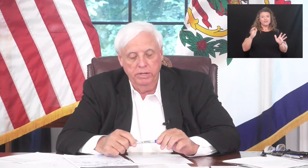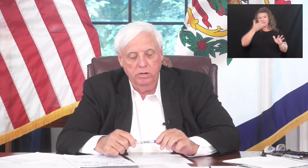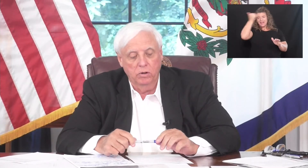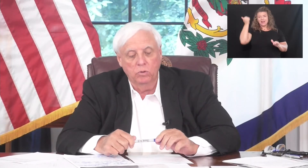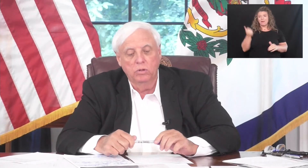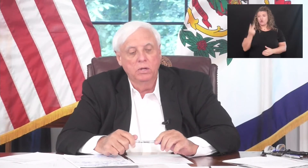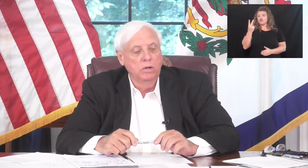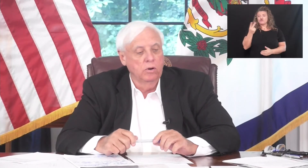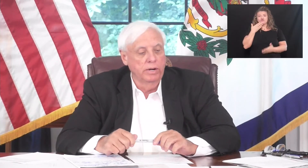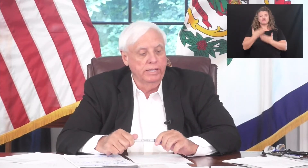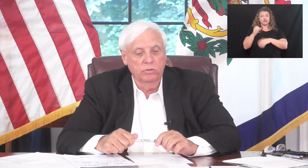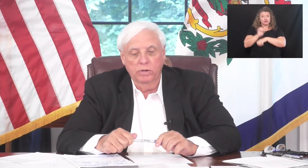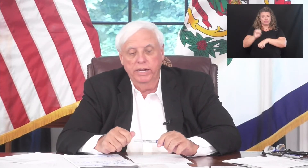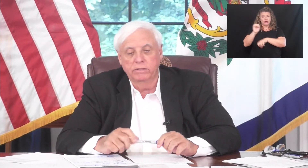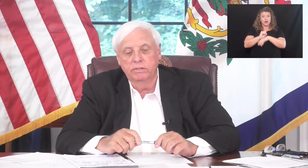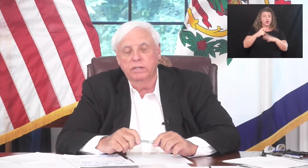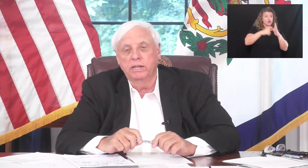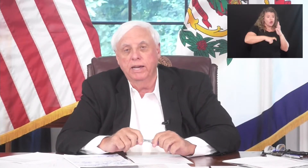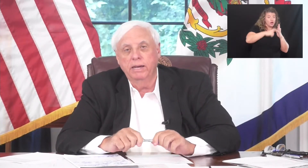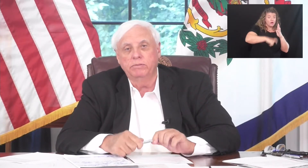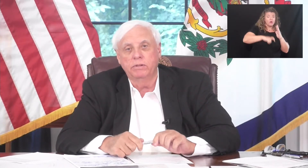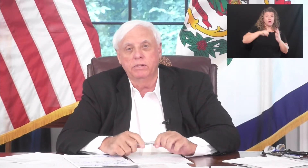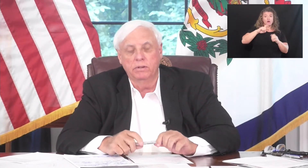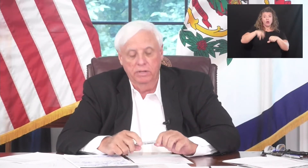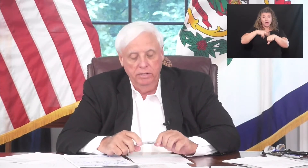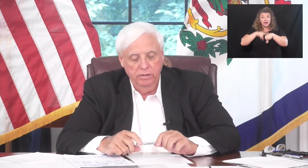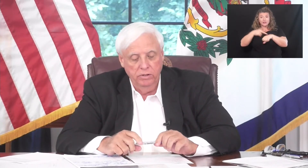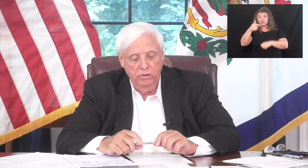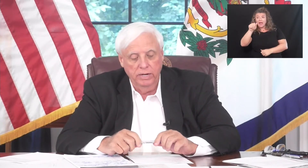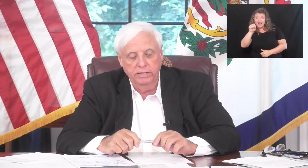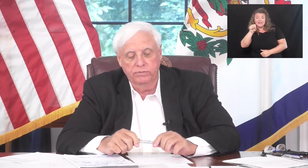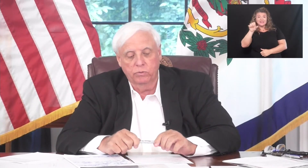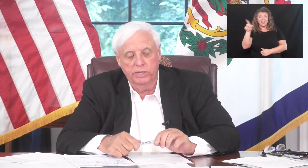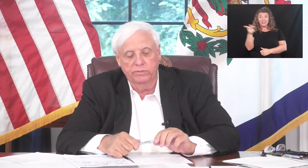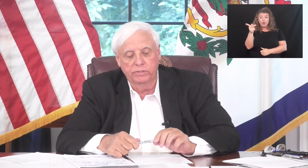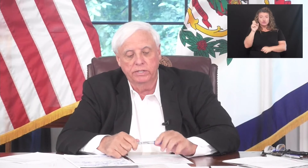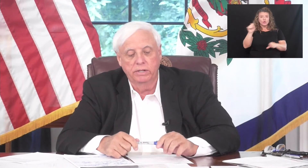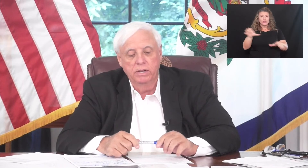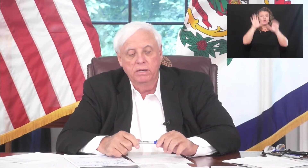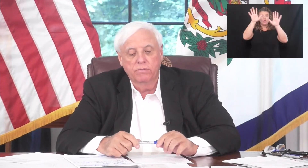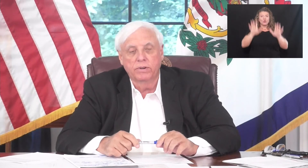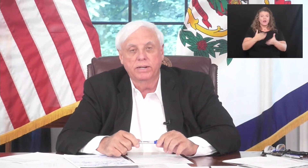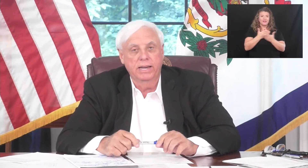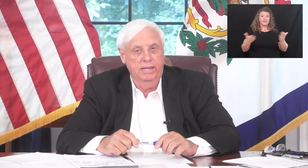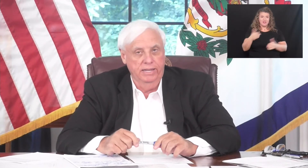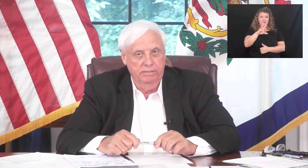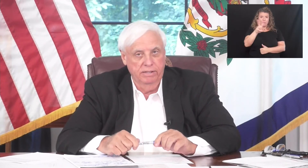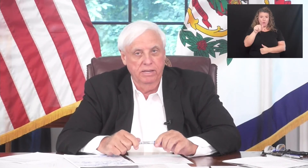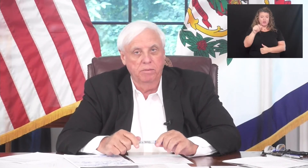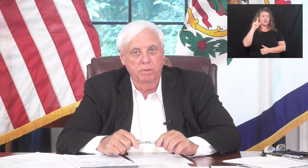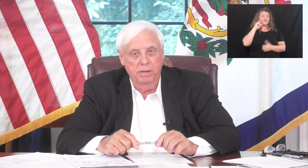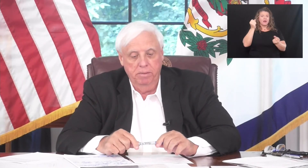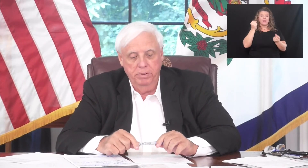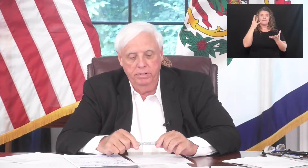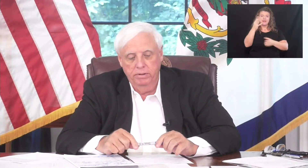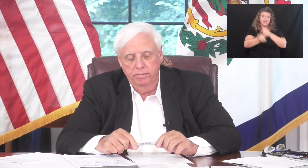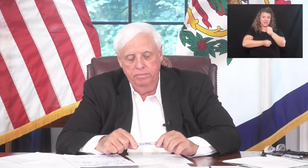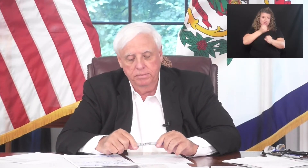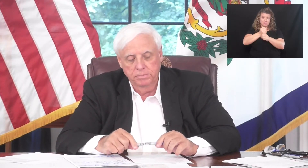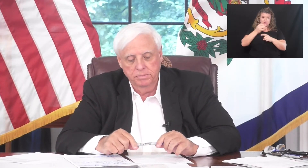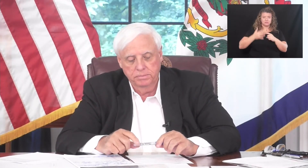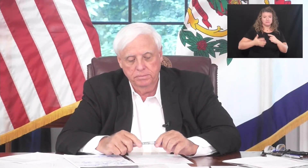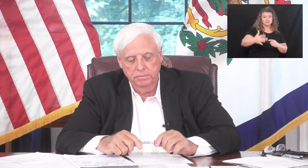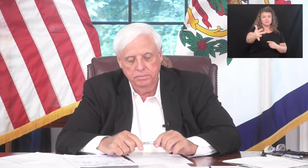whether it be coal or natural gas, that can absolutely do greatness for West Virginia for decades to come, in my opinion.